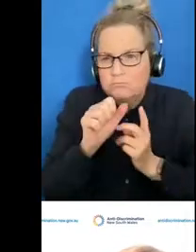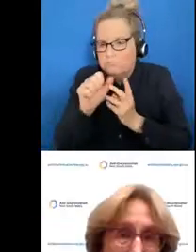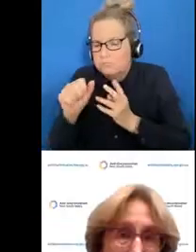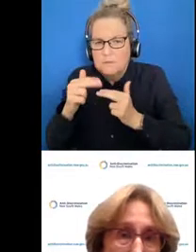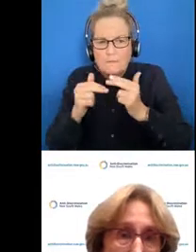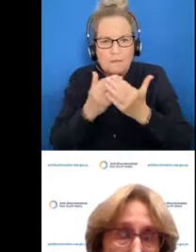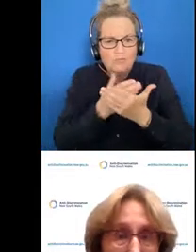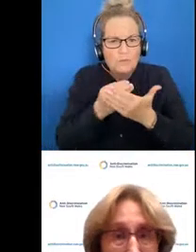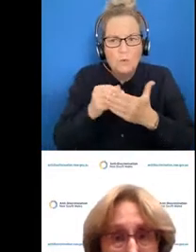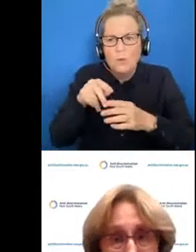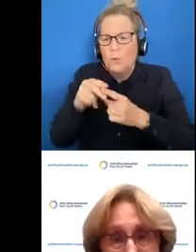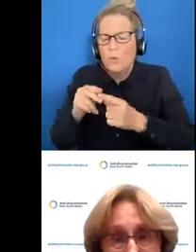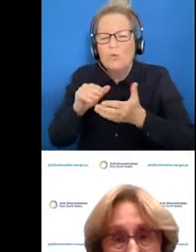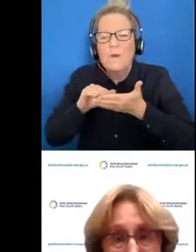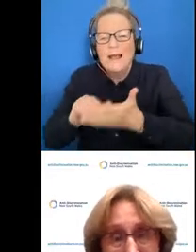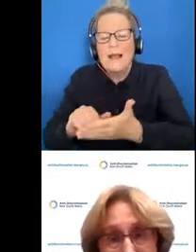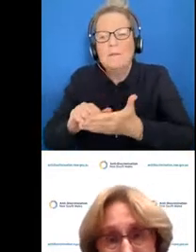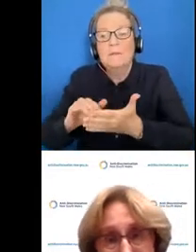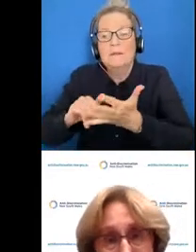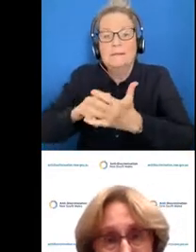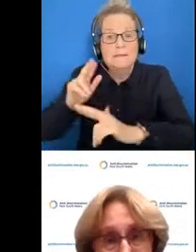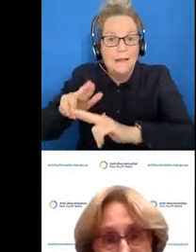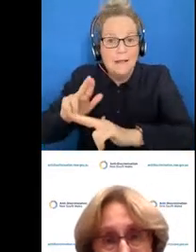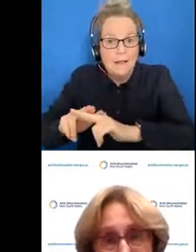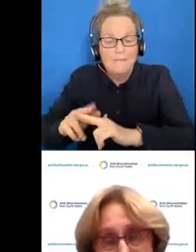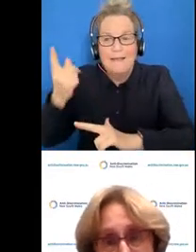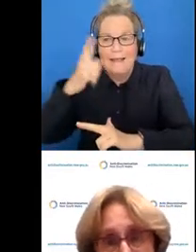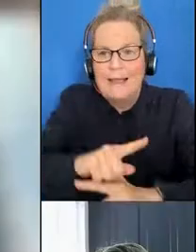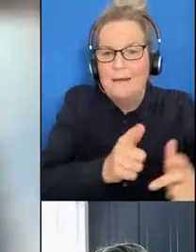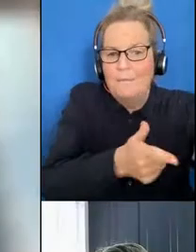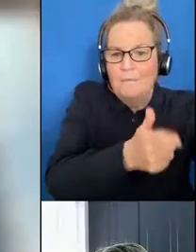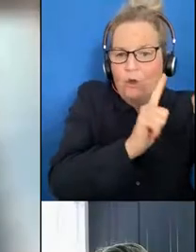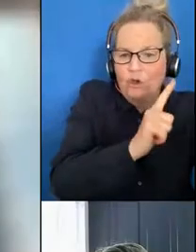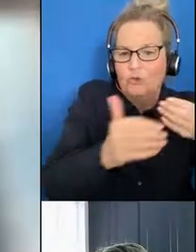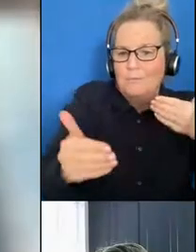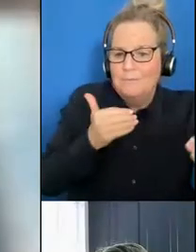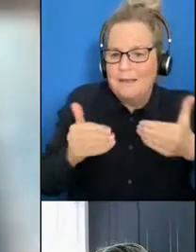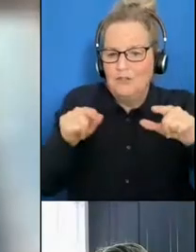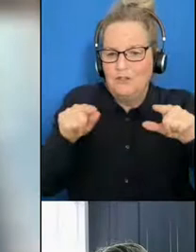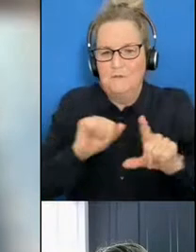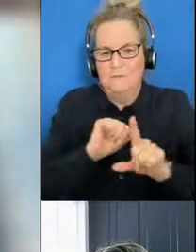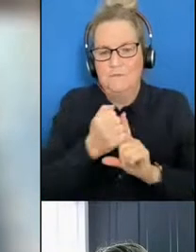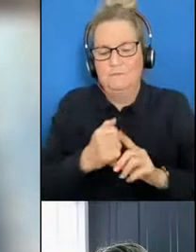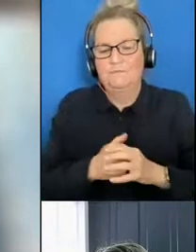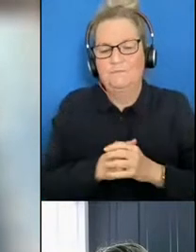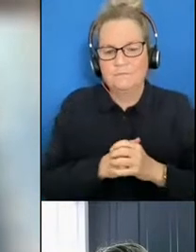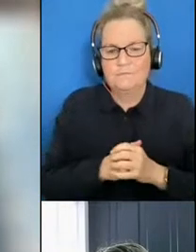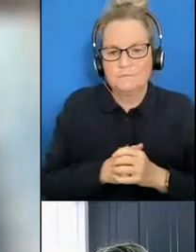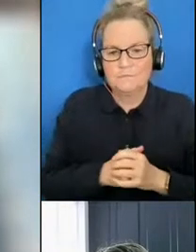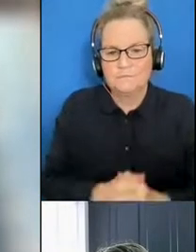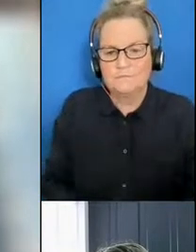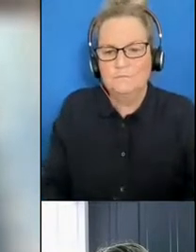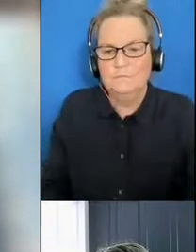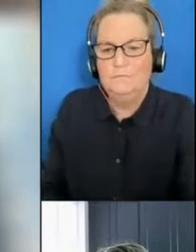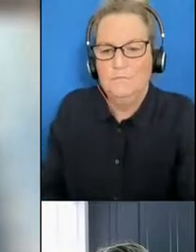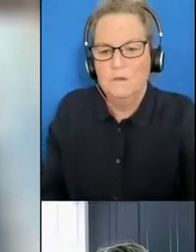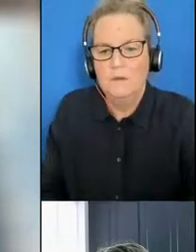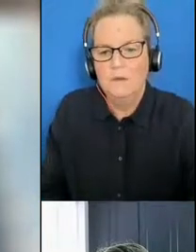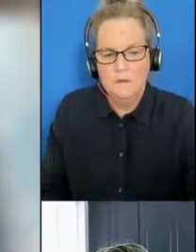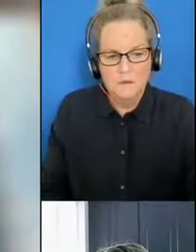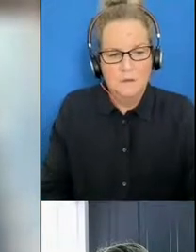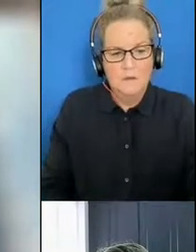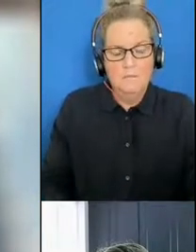to help both employees and employers manage. It's important, I think, when one looks at